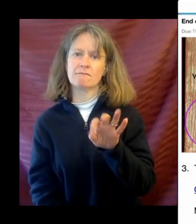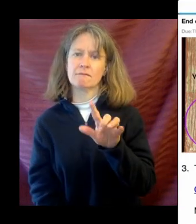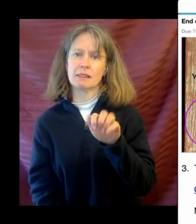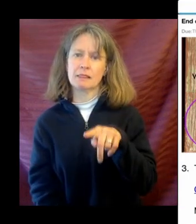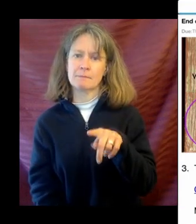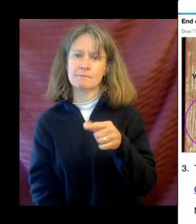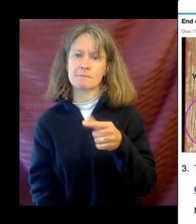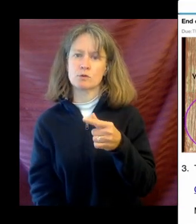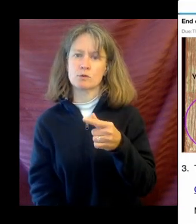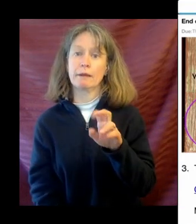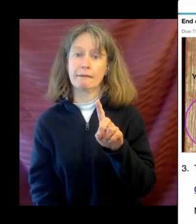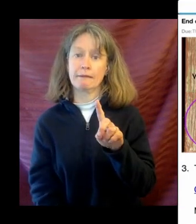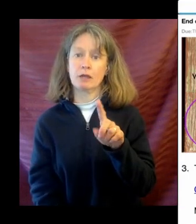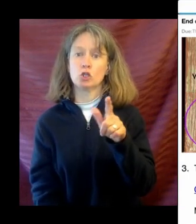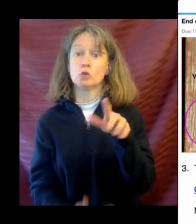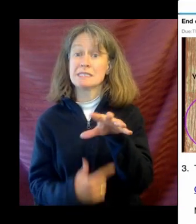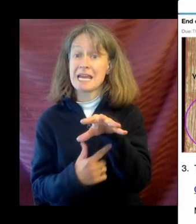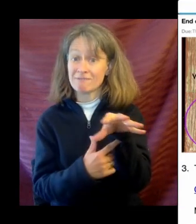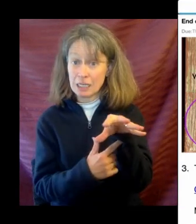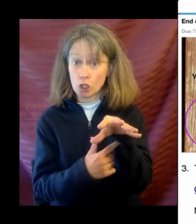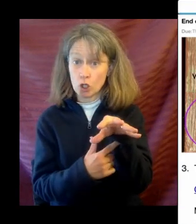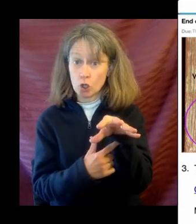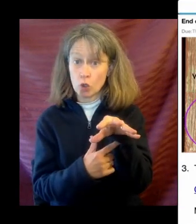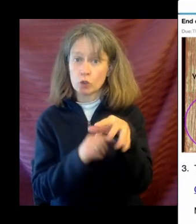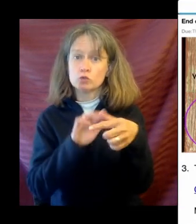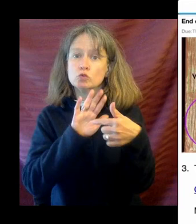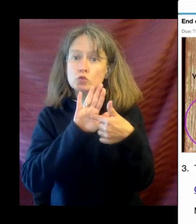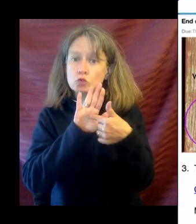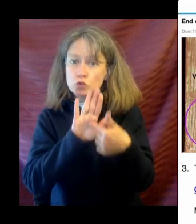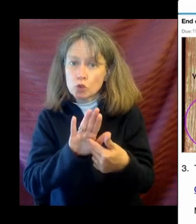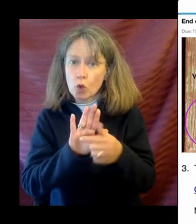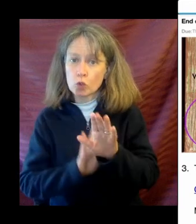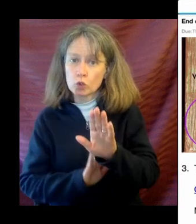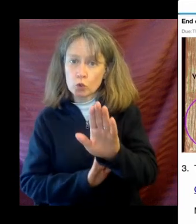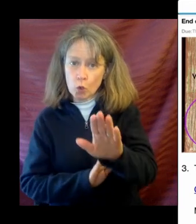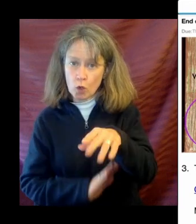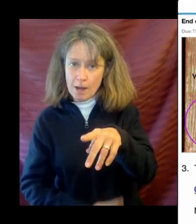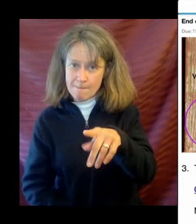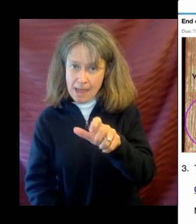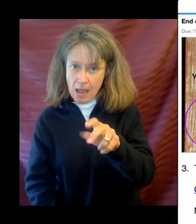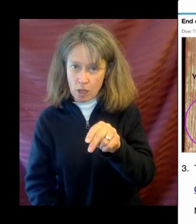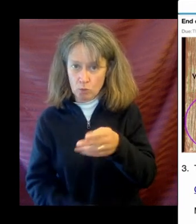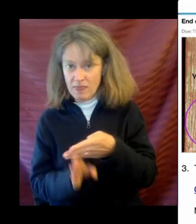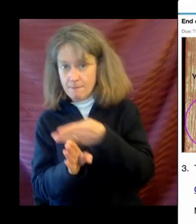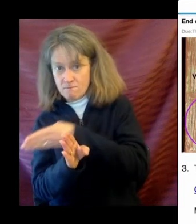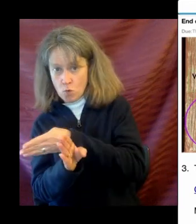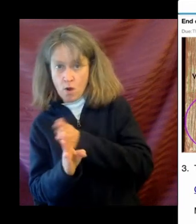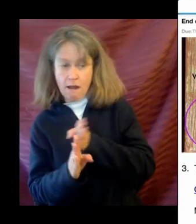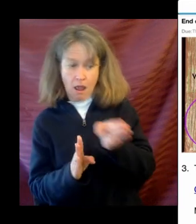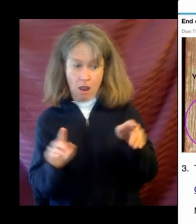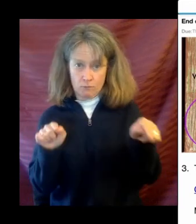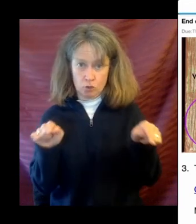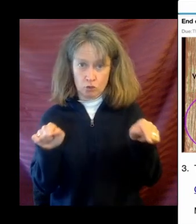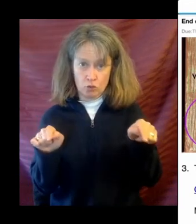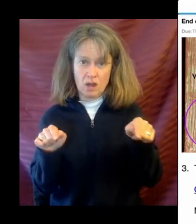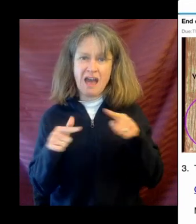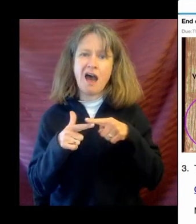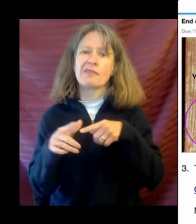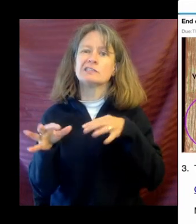take a video showing us the pattern that you made and describing how you made